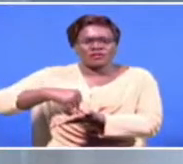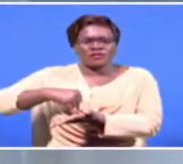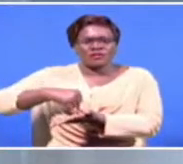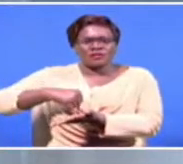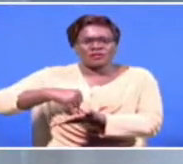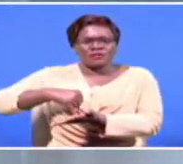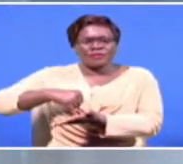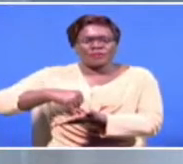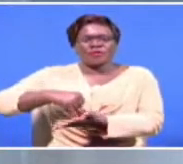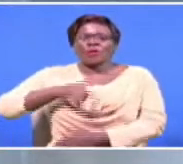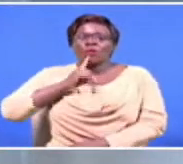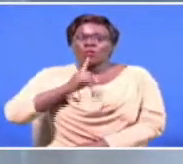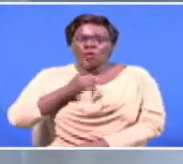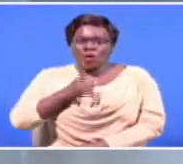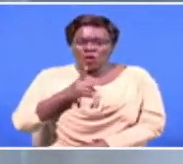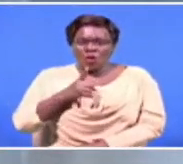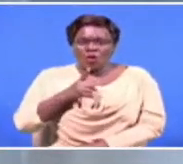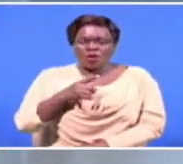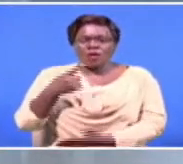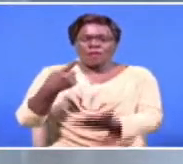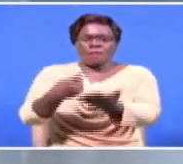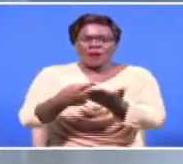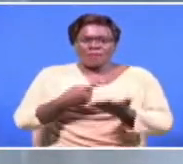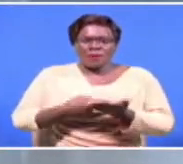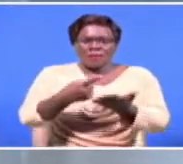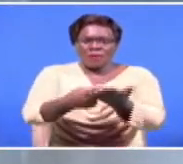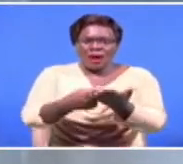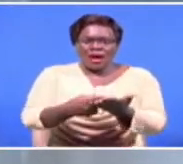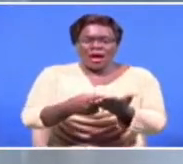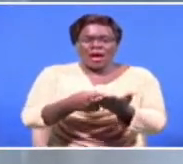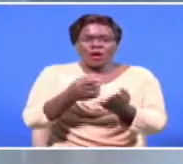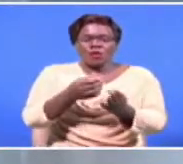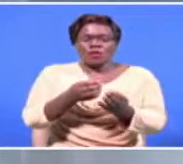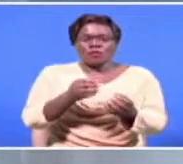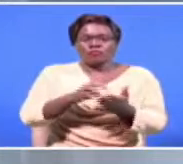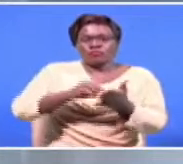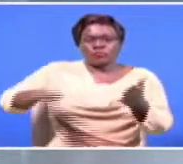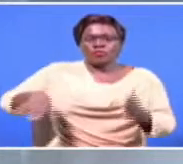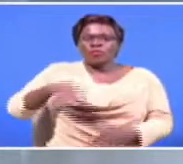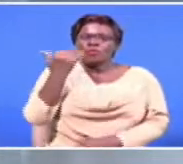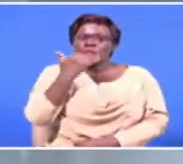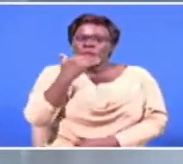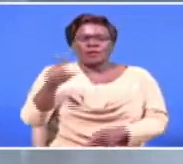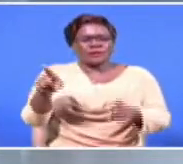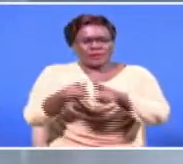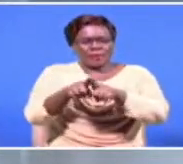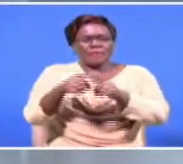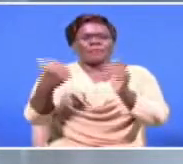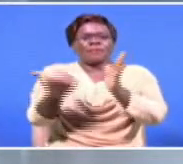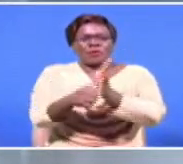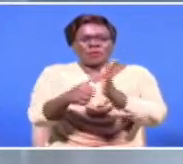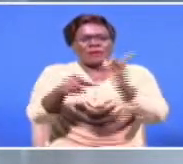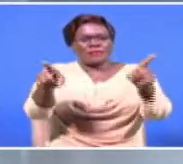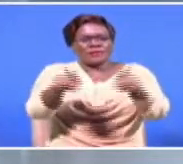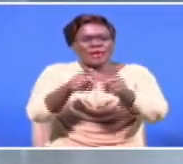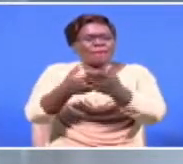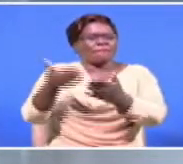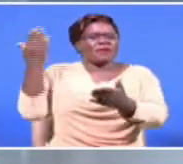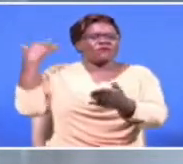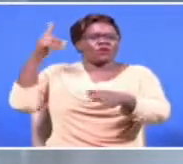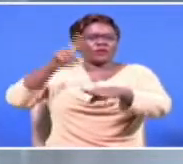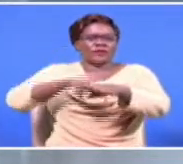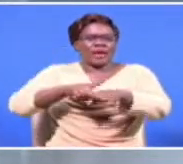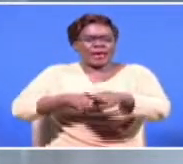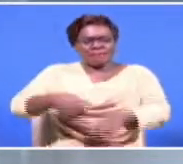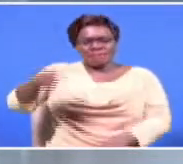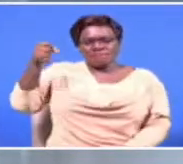table. They warn that holding such dialogue while excluding Deputy President will be akin to what happened to the President during